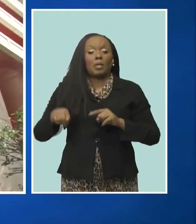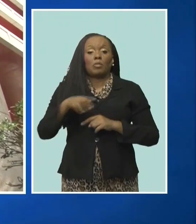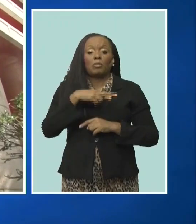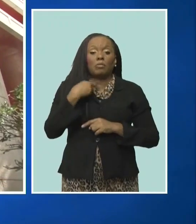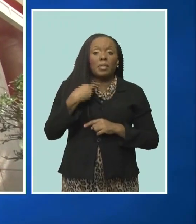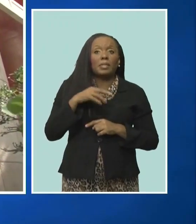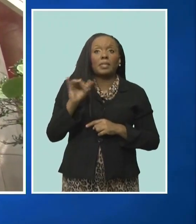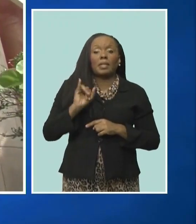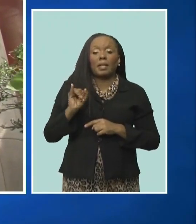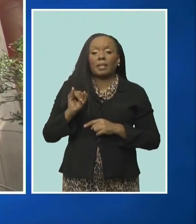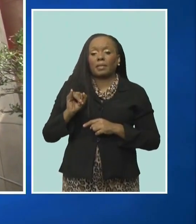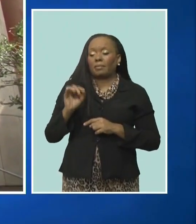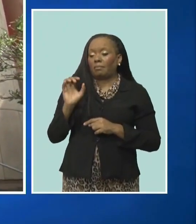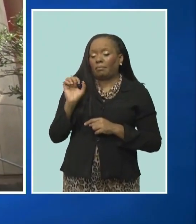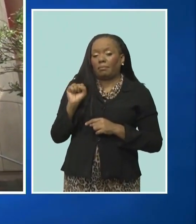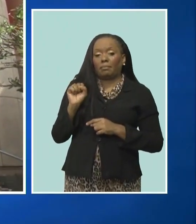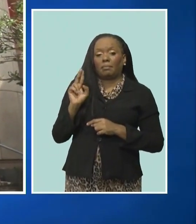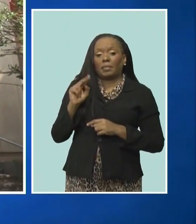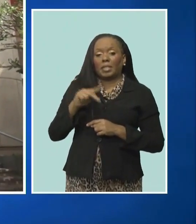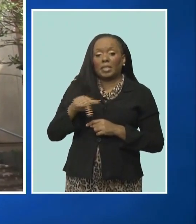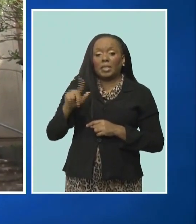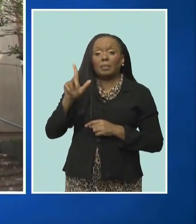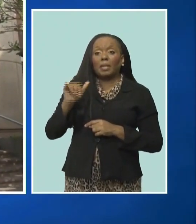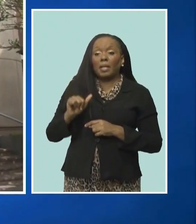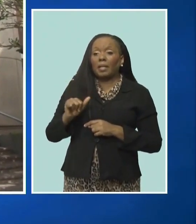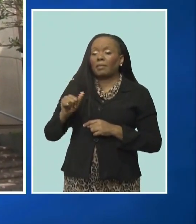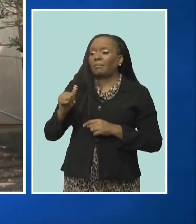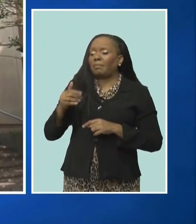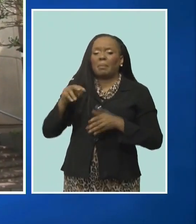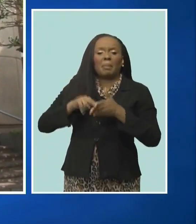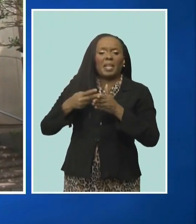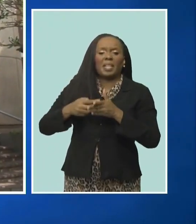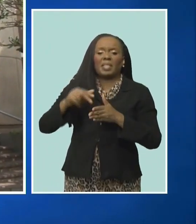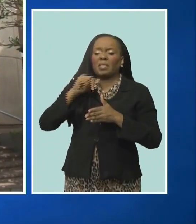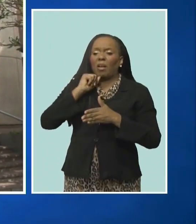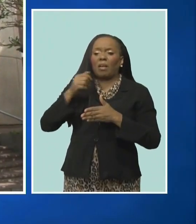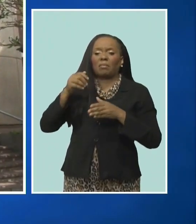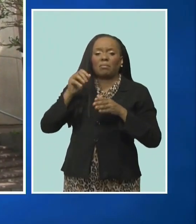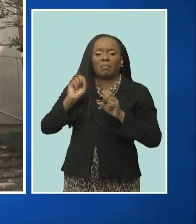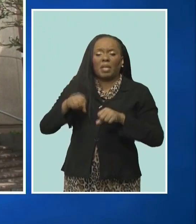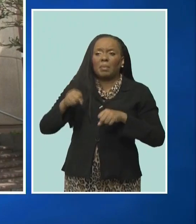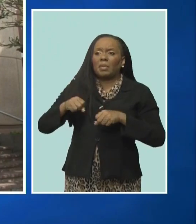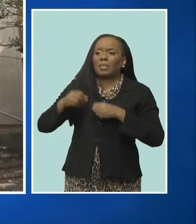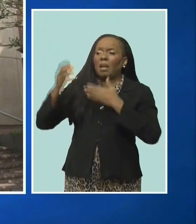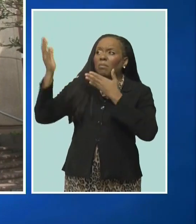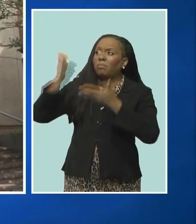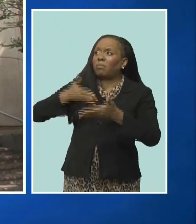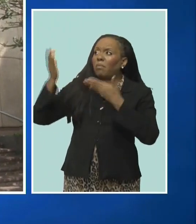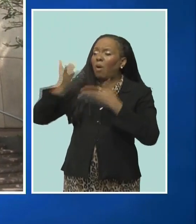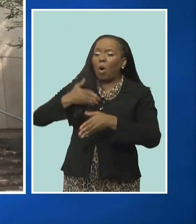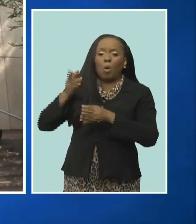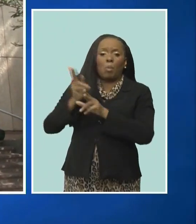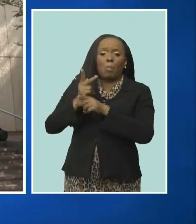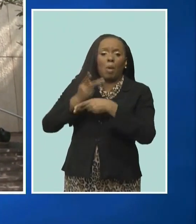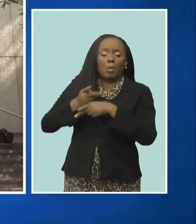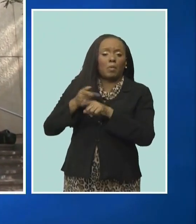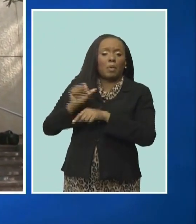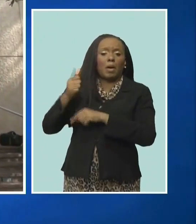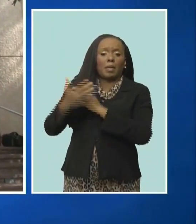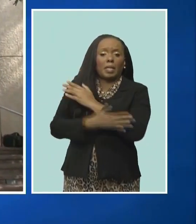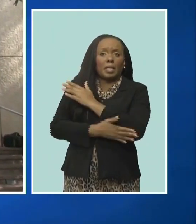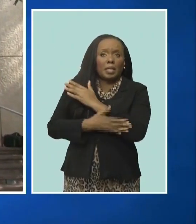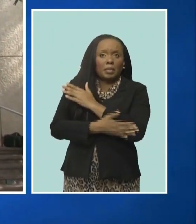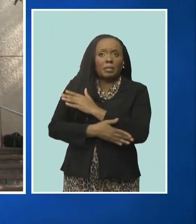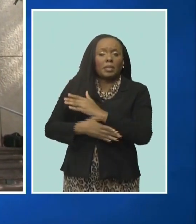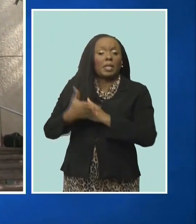including supply issues and adverse weather conditions could affect the inflation rate. Anesta Henry,